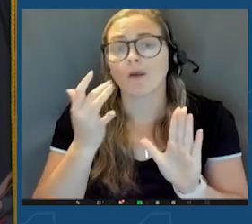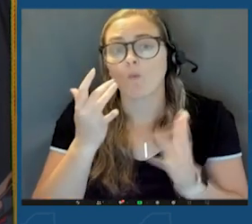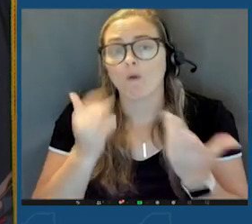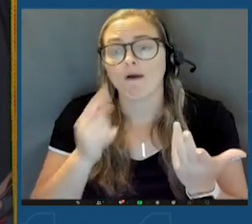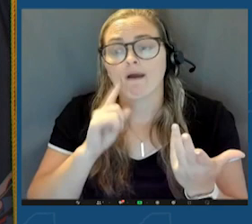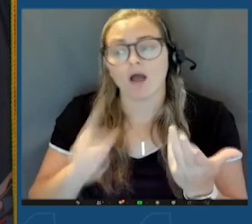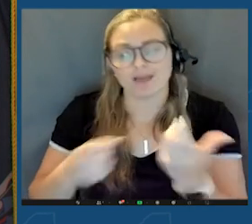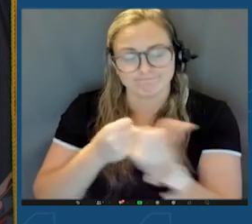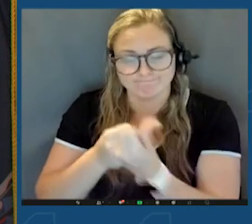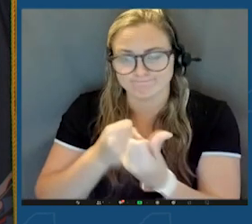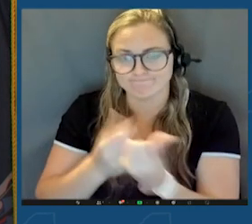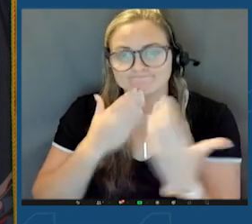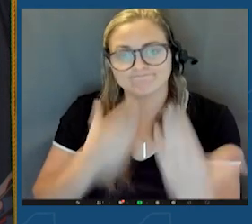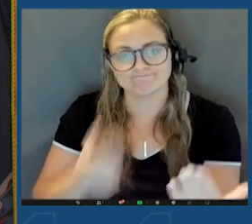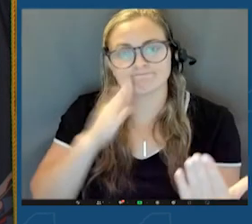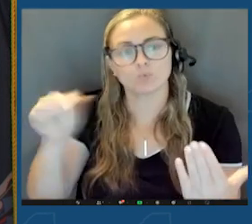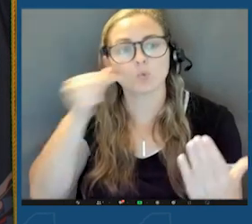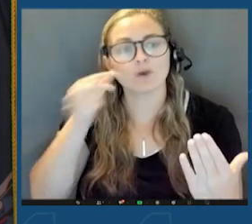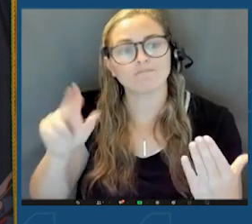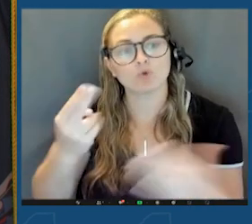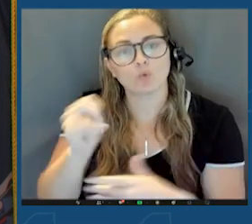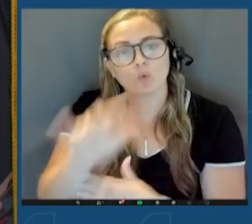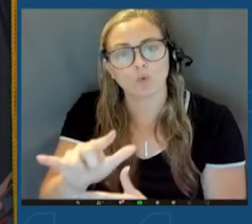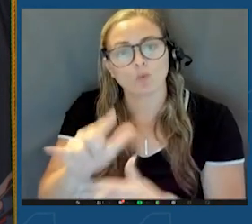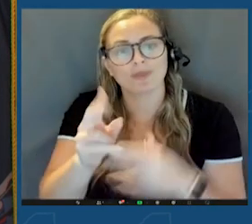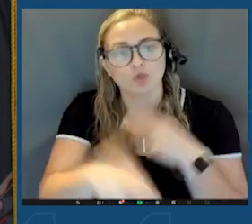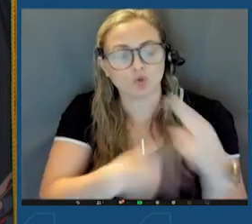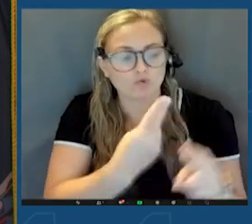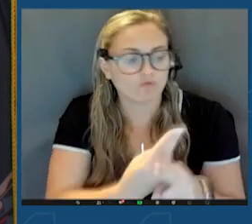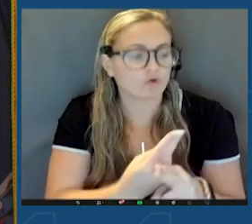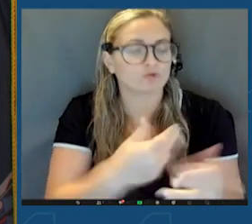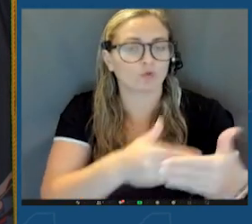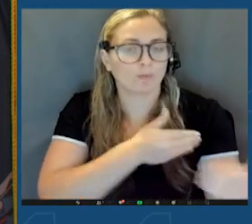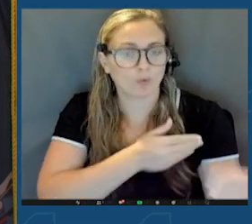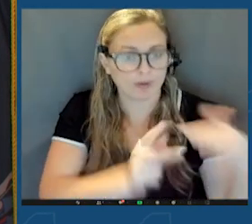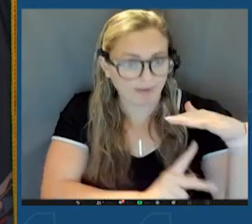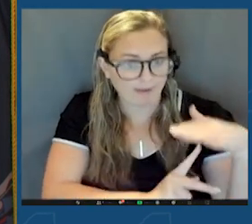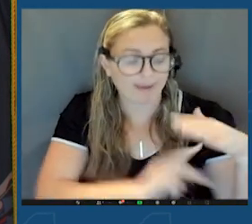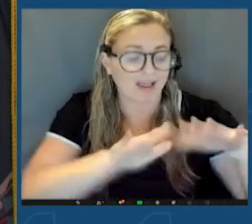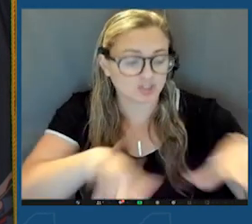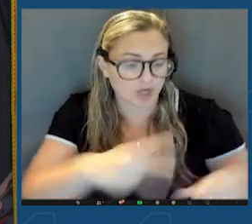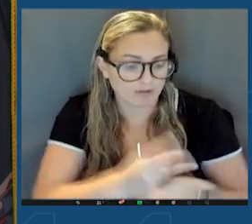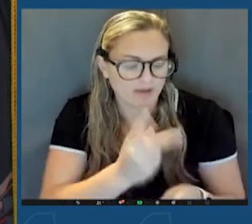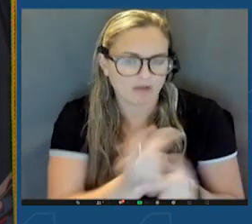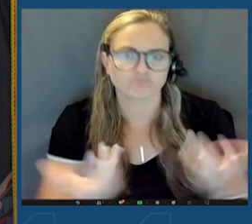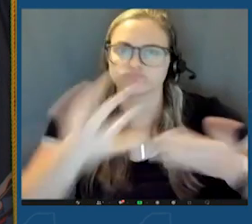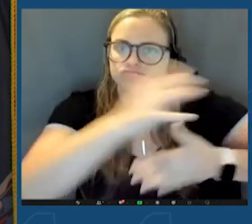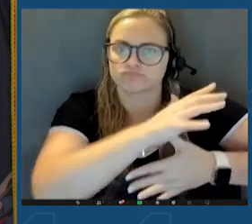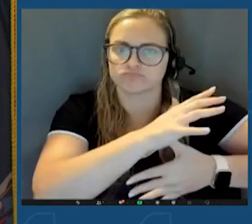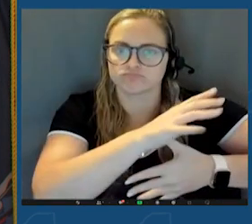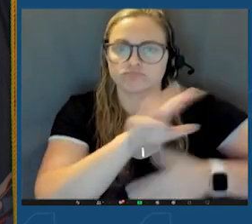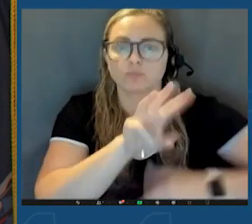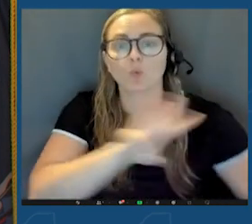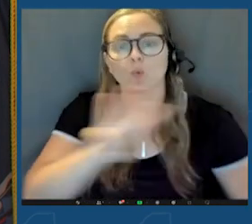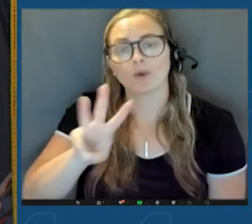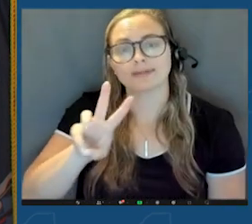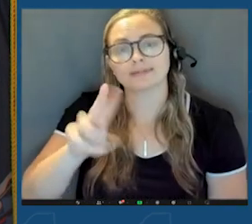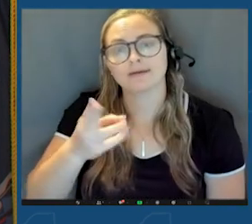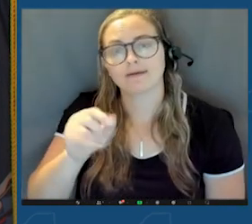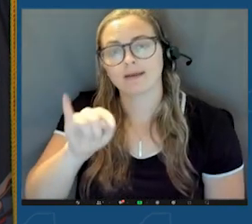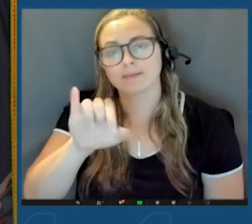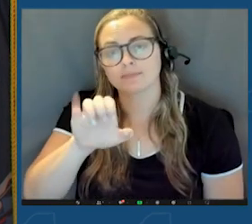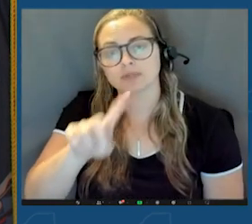for making universal pre-K and child care a top priority. West Hempstead has done an outstanding job